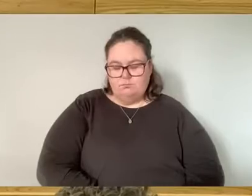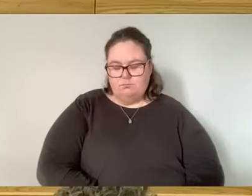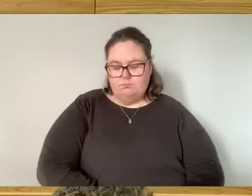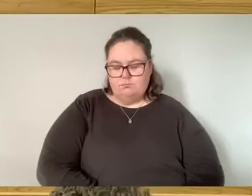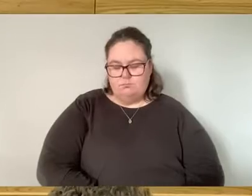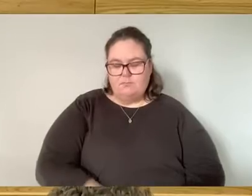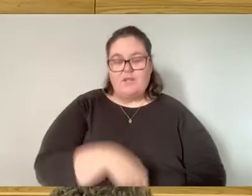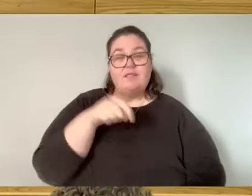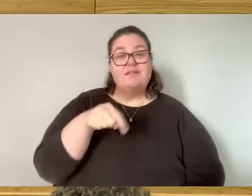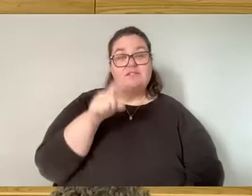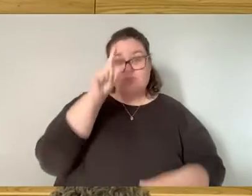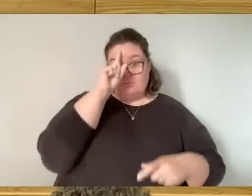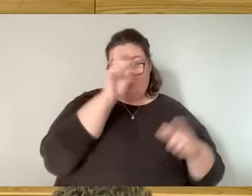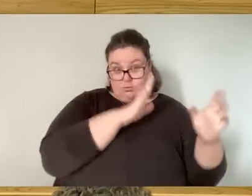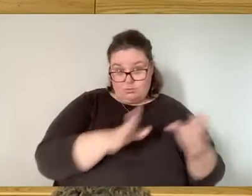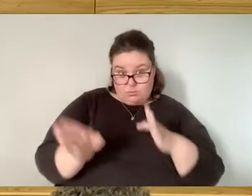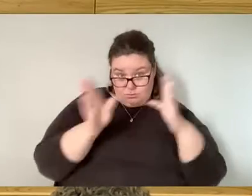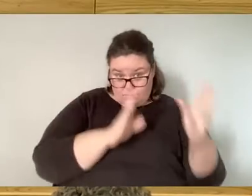infrastructure?